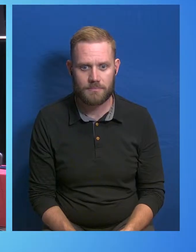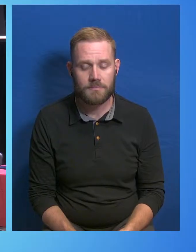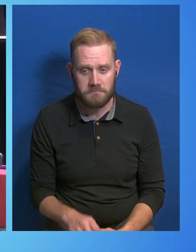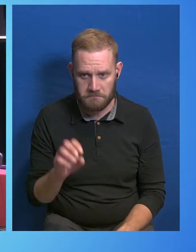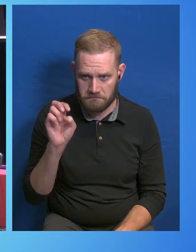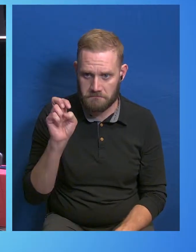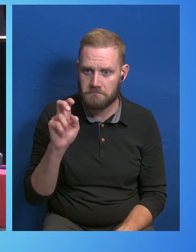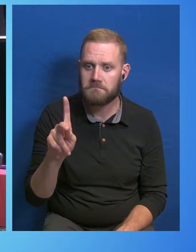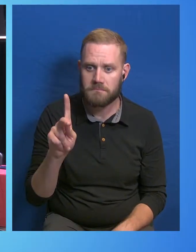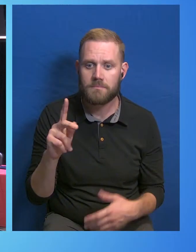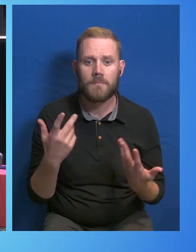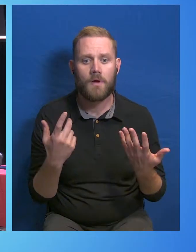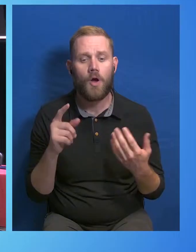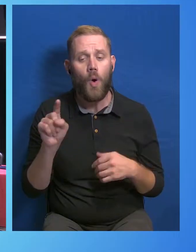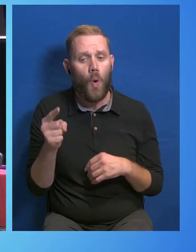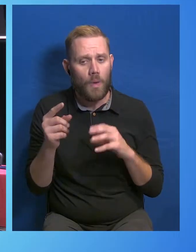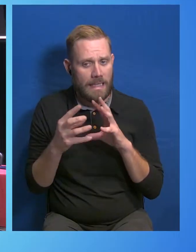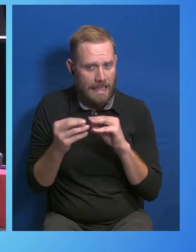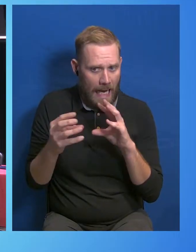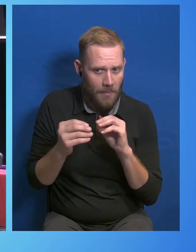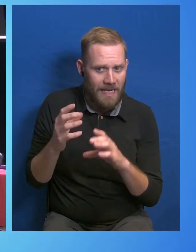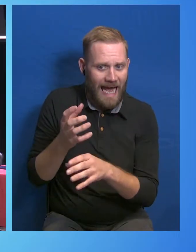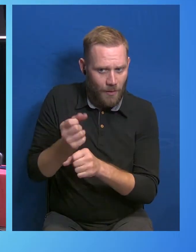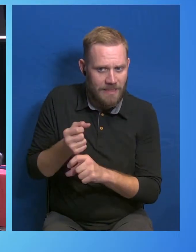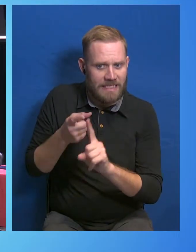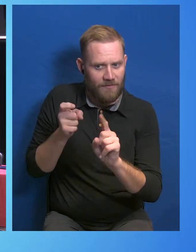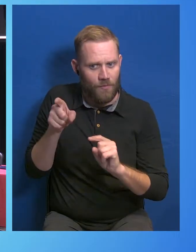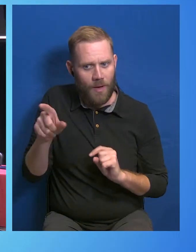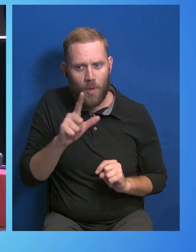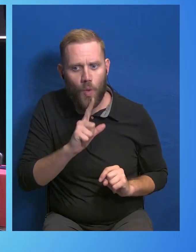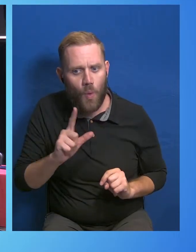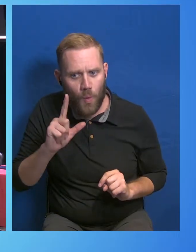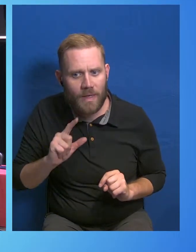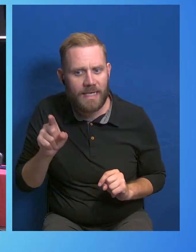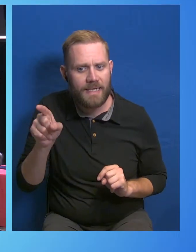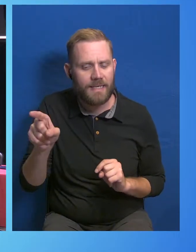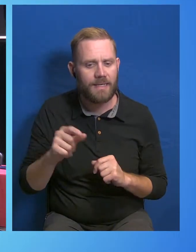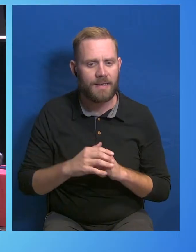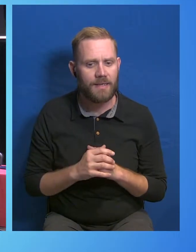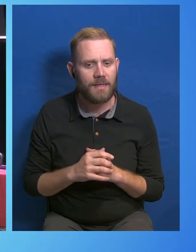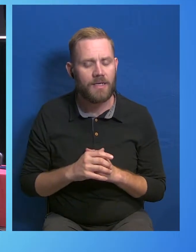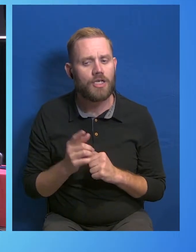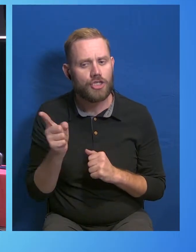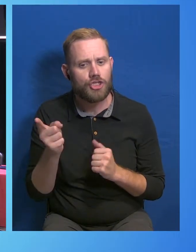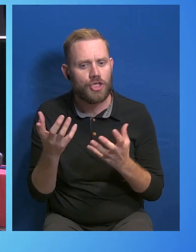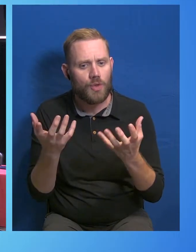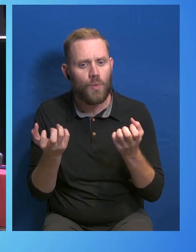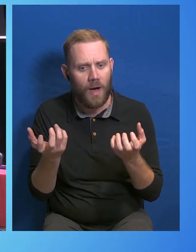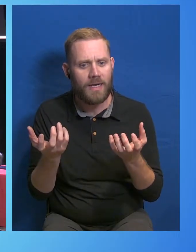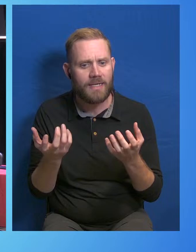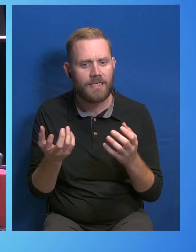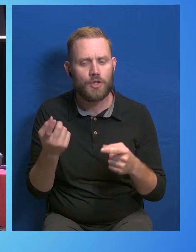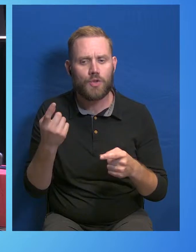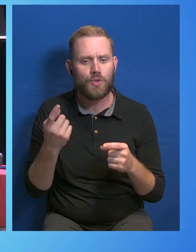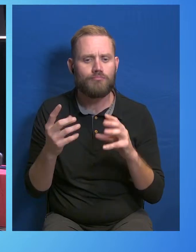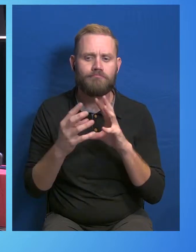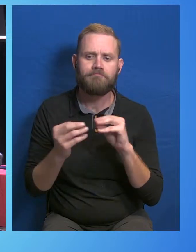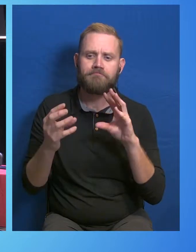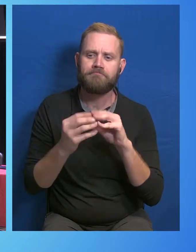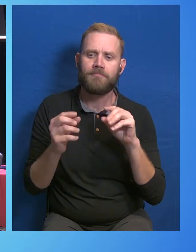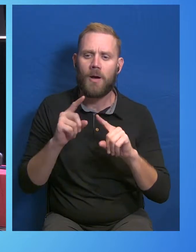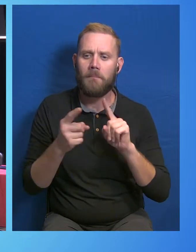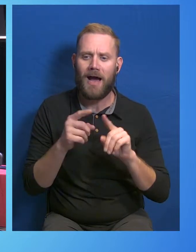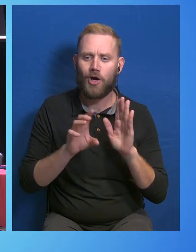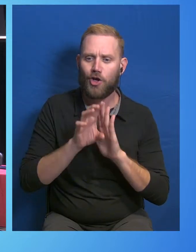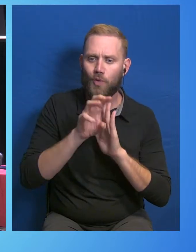All right, the only comment I have from Lorene is that she had wanted to sign a few words regarding curriculum,